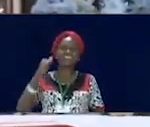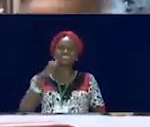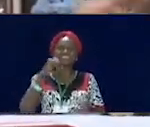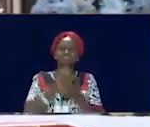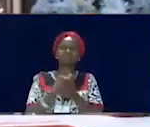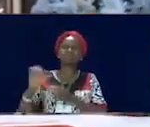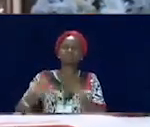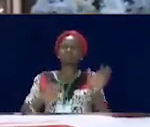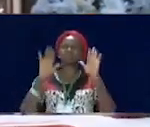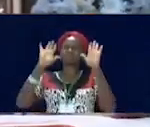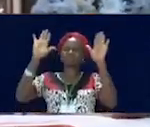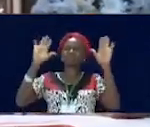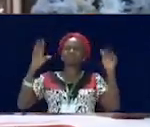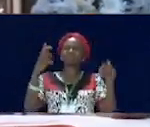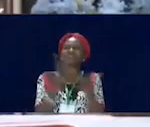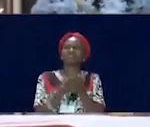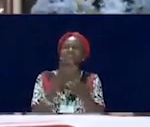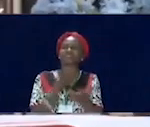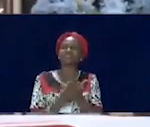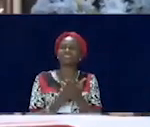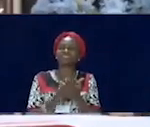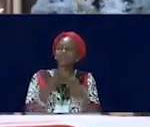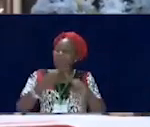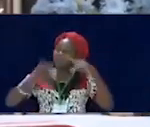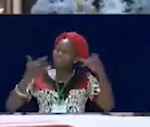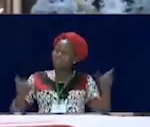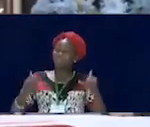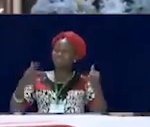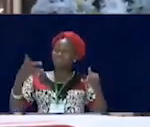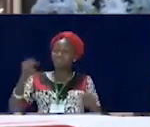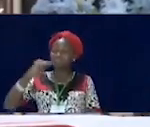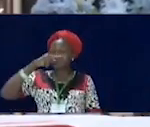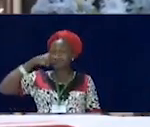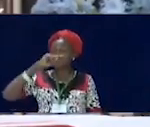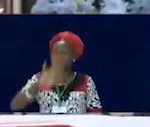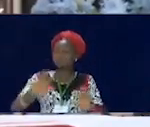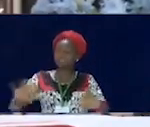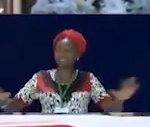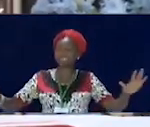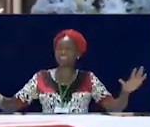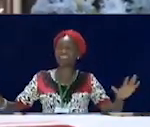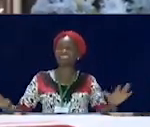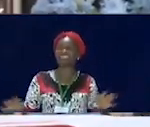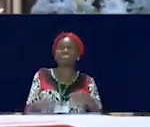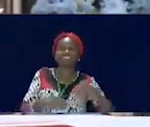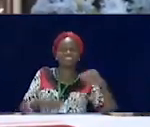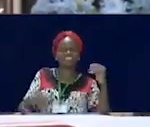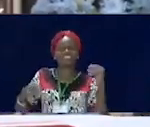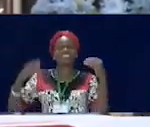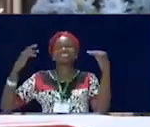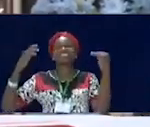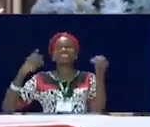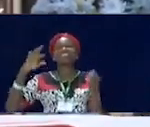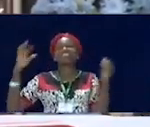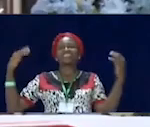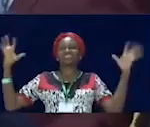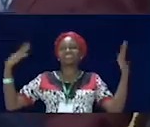been doing marvelously well. But now the teenagers. Oh, God.